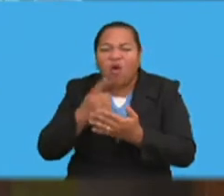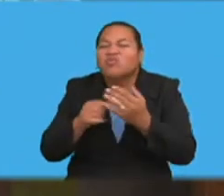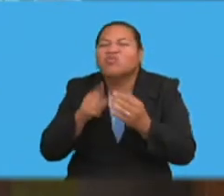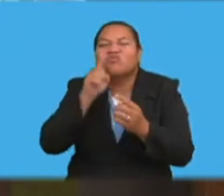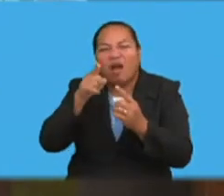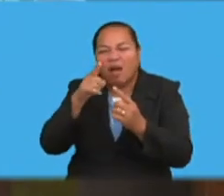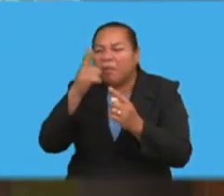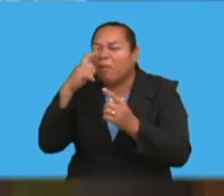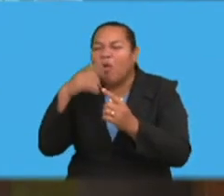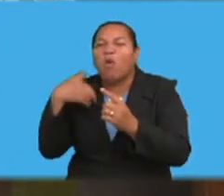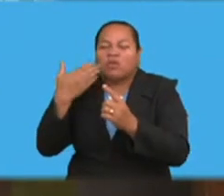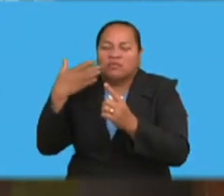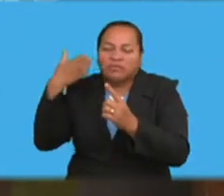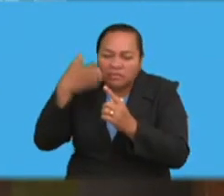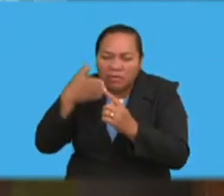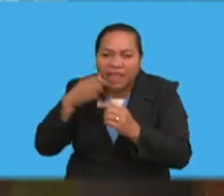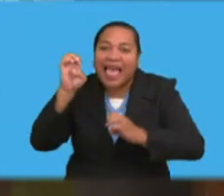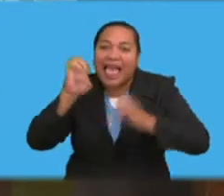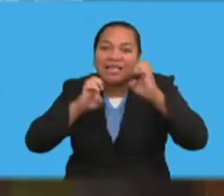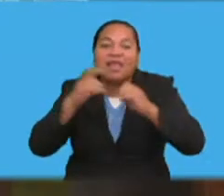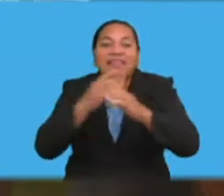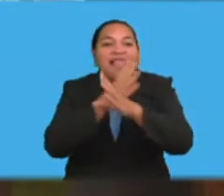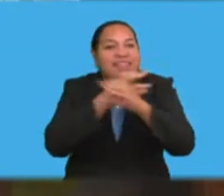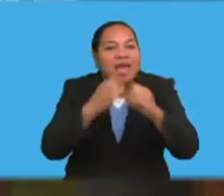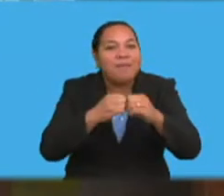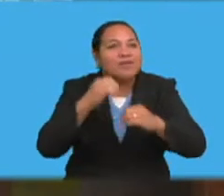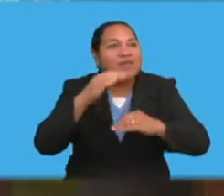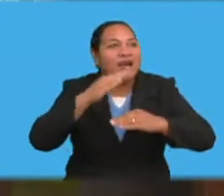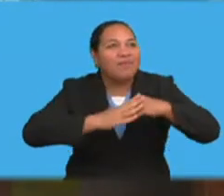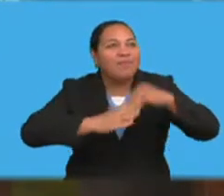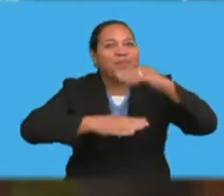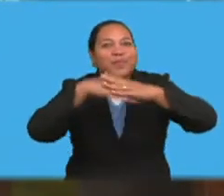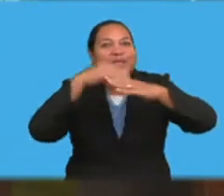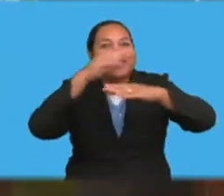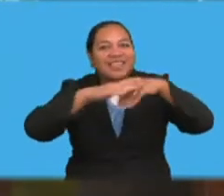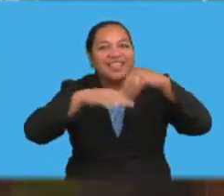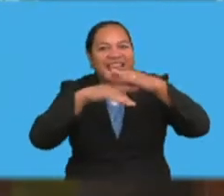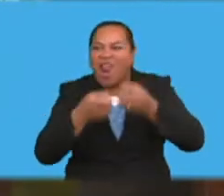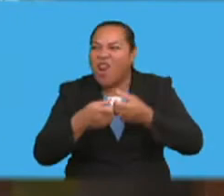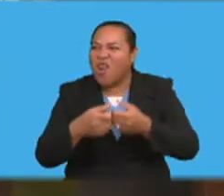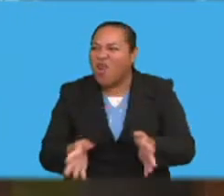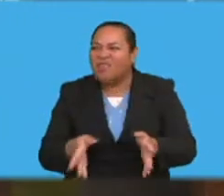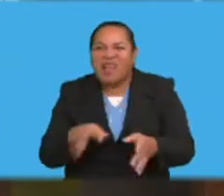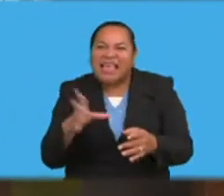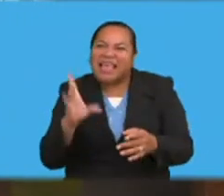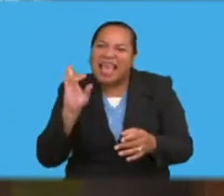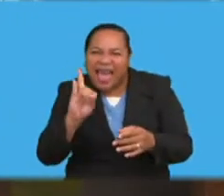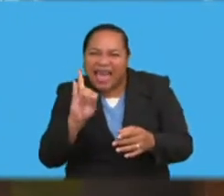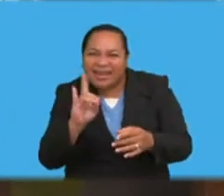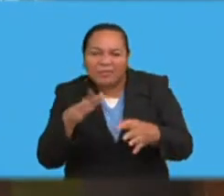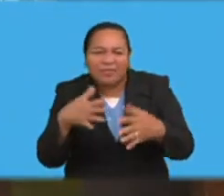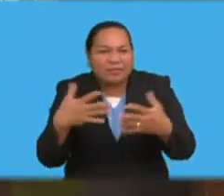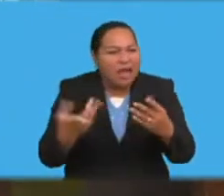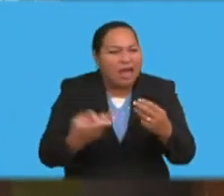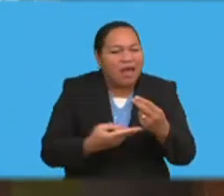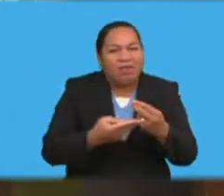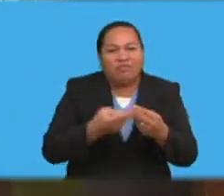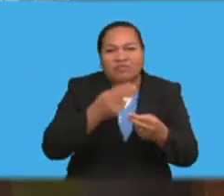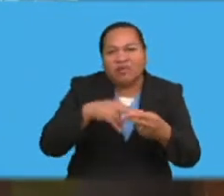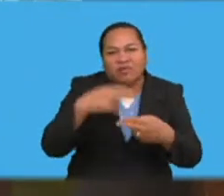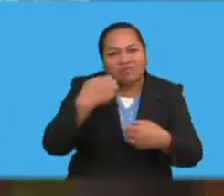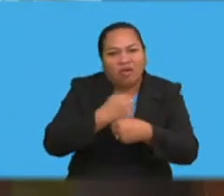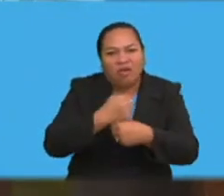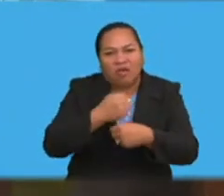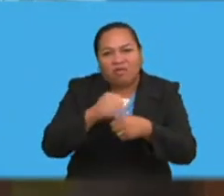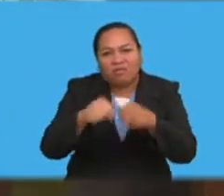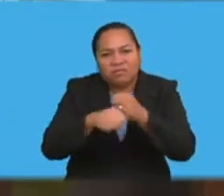is being estimated. It is the damage to the existing infrastructure and the loss of stock, Madam Speaker, whether it's agriculture stock, livestock stock, or any